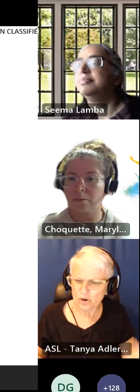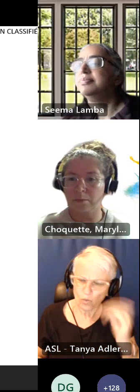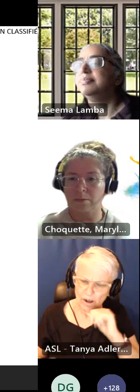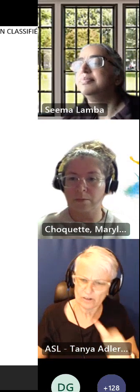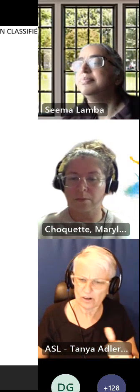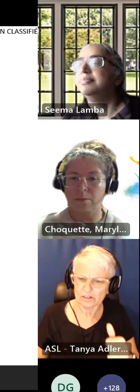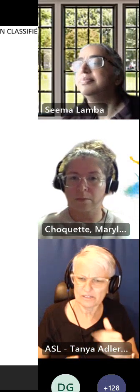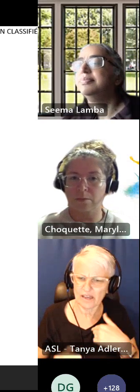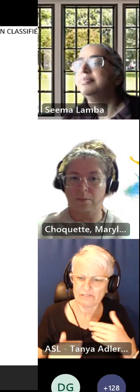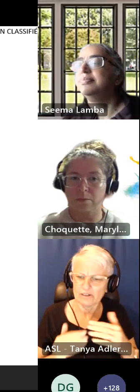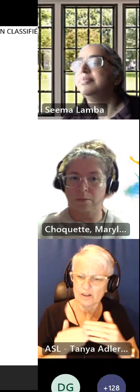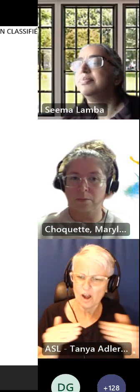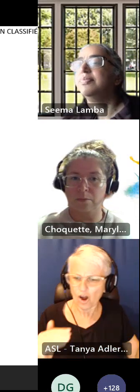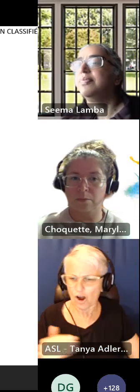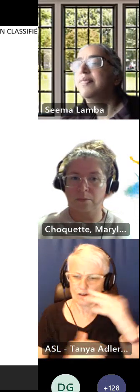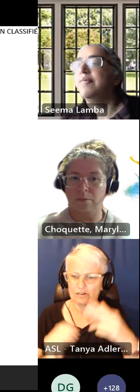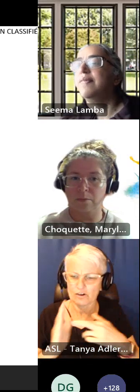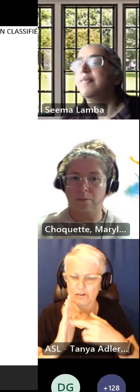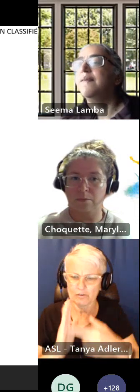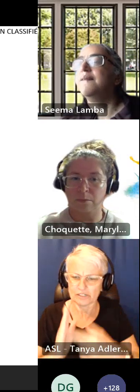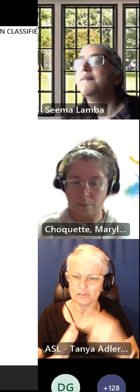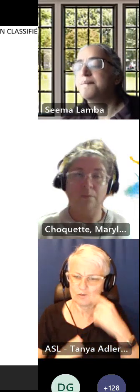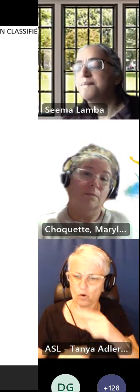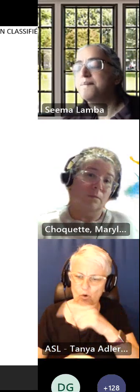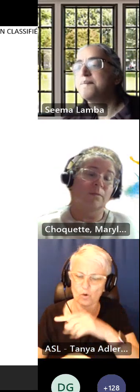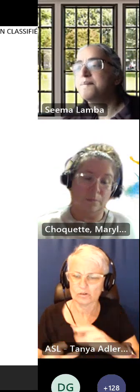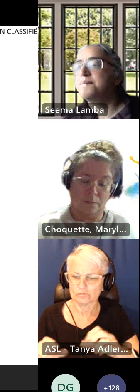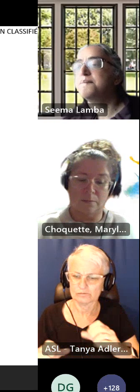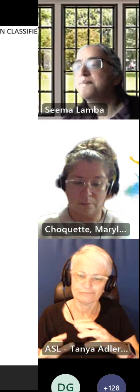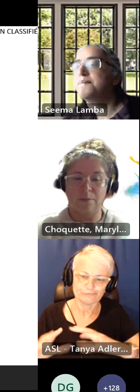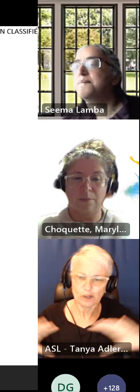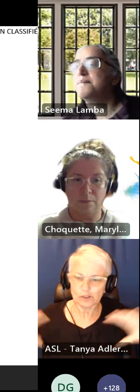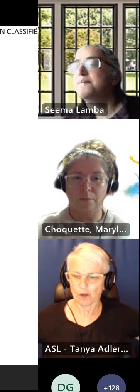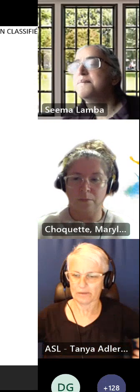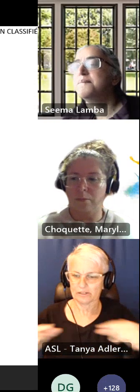apply overrepresentation to dominant groups?